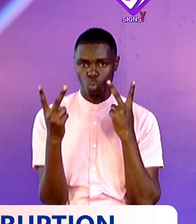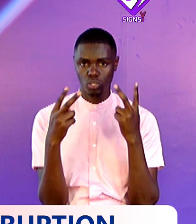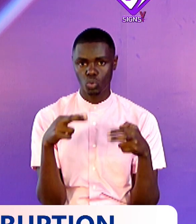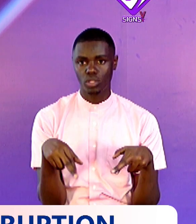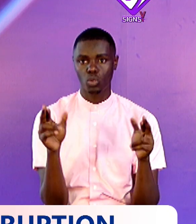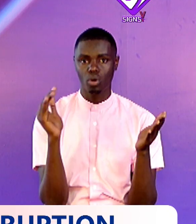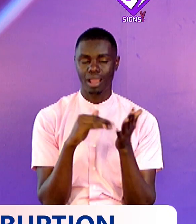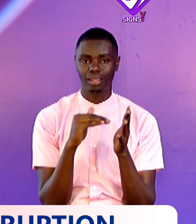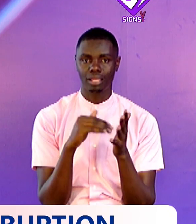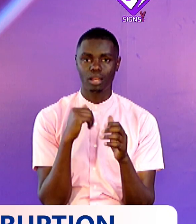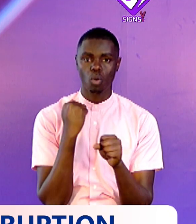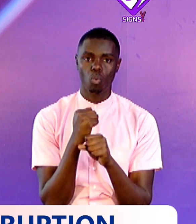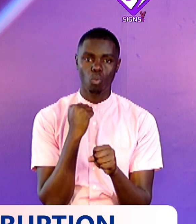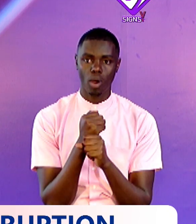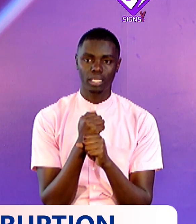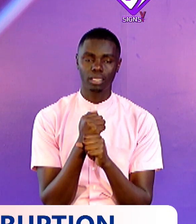roads again getting,